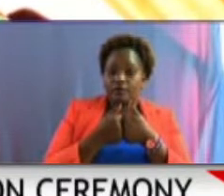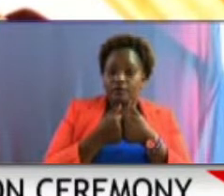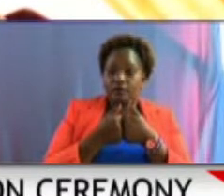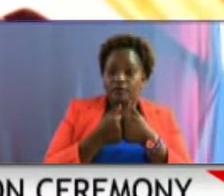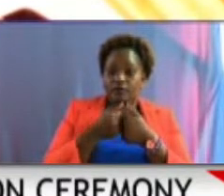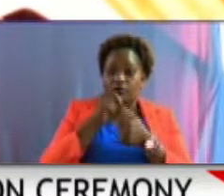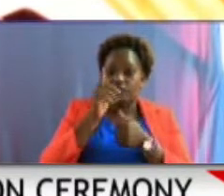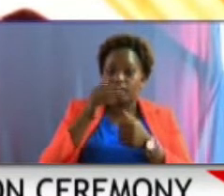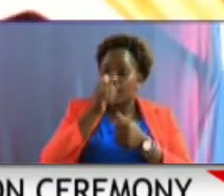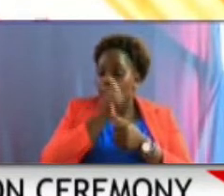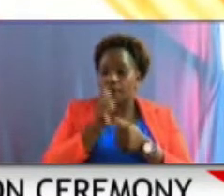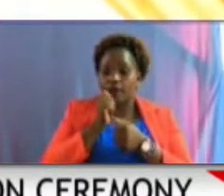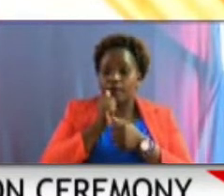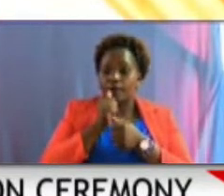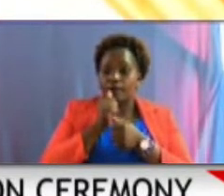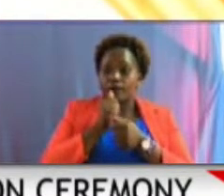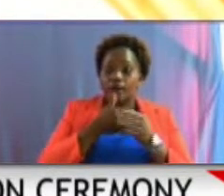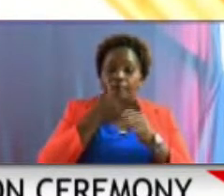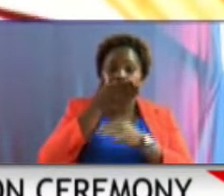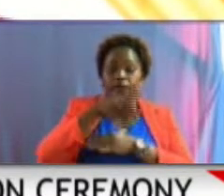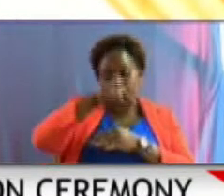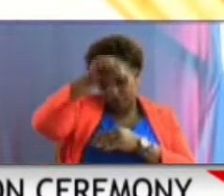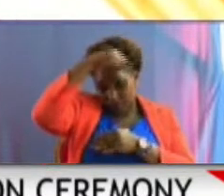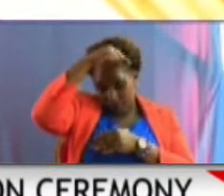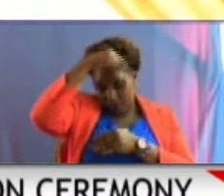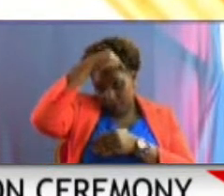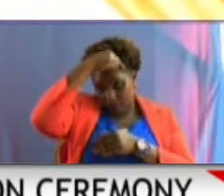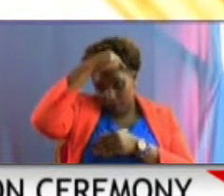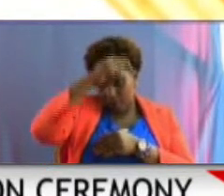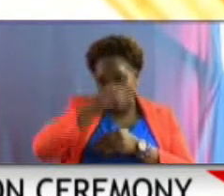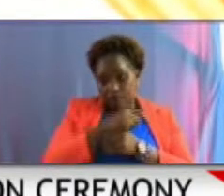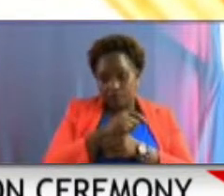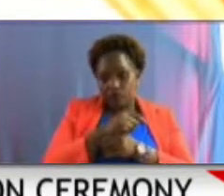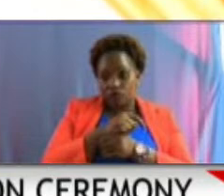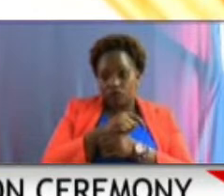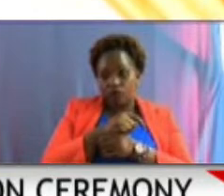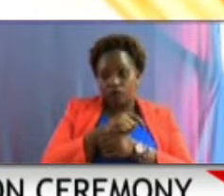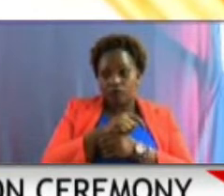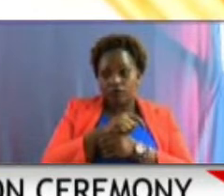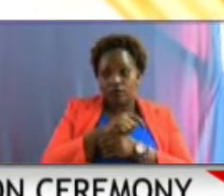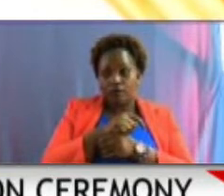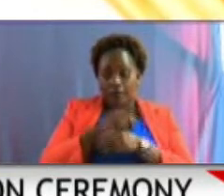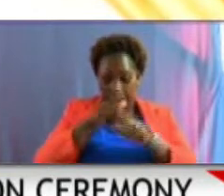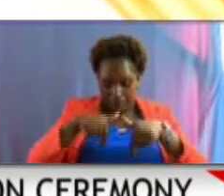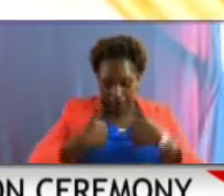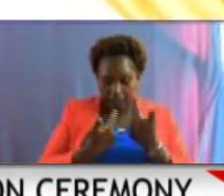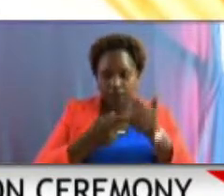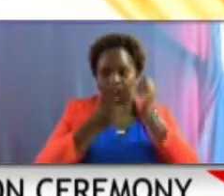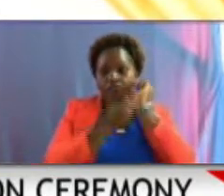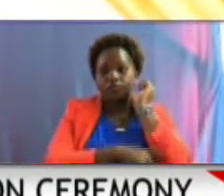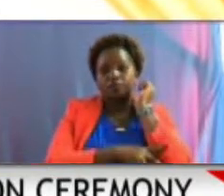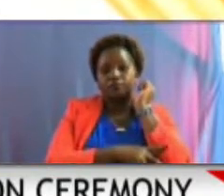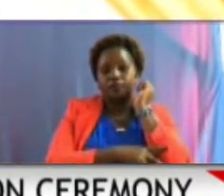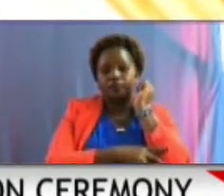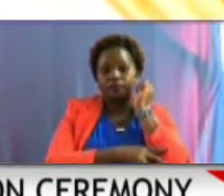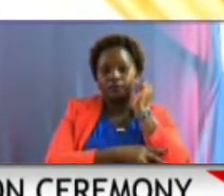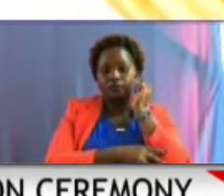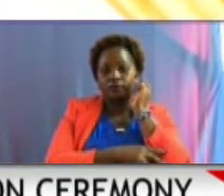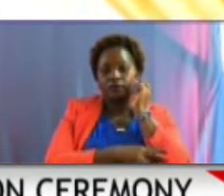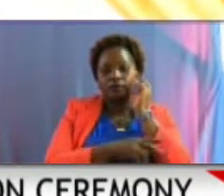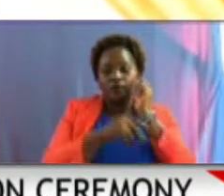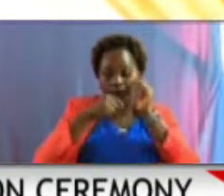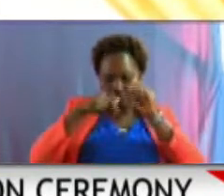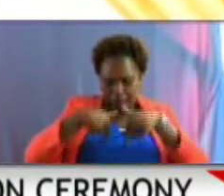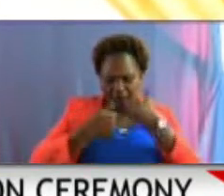There is one secret beyond graduation. It is personal discipline. It is